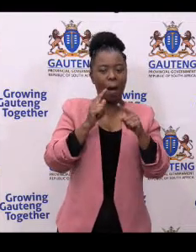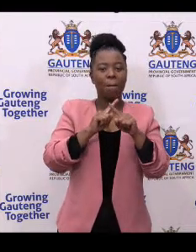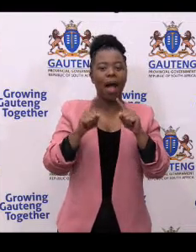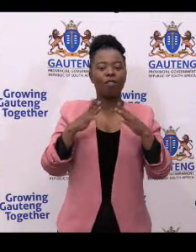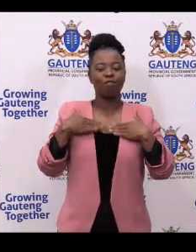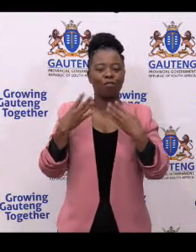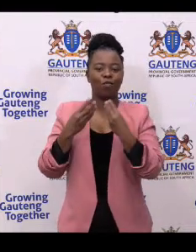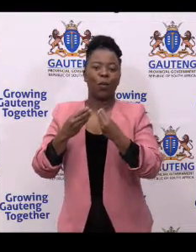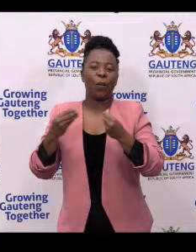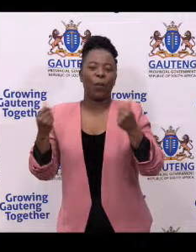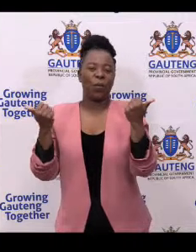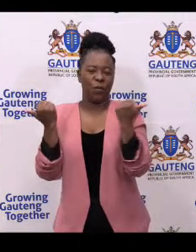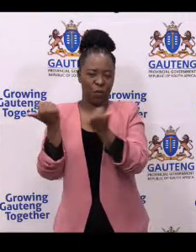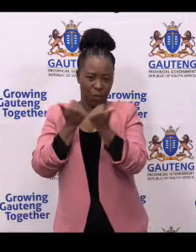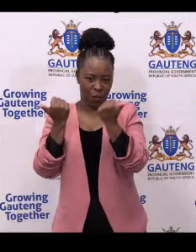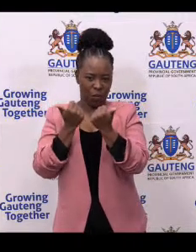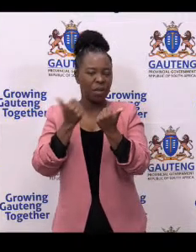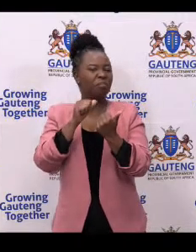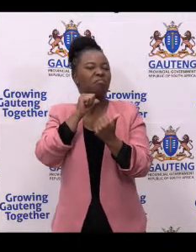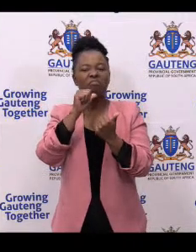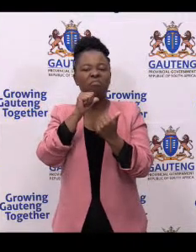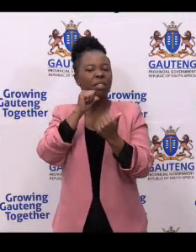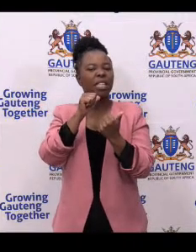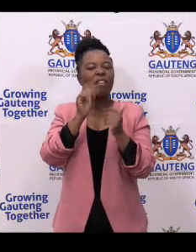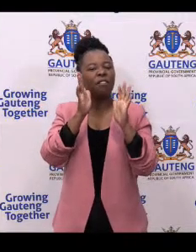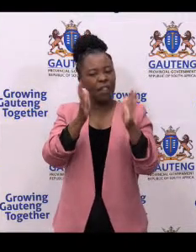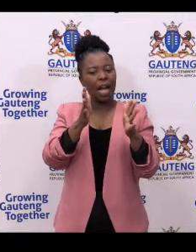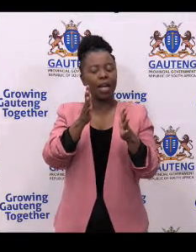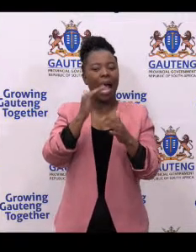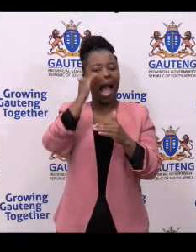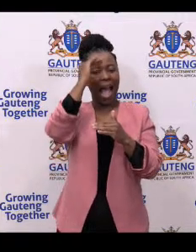are within that high risk group.